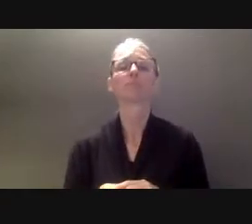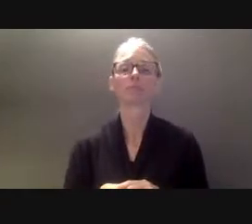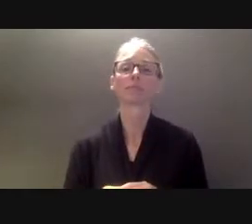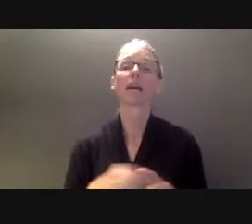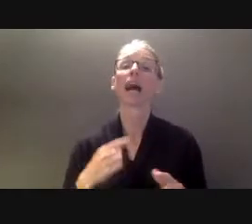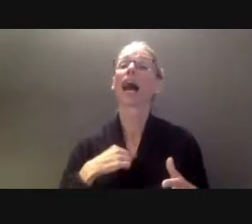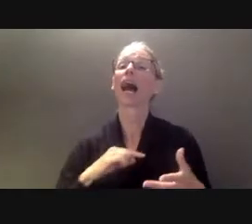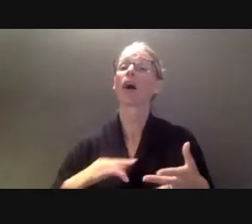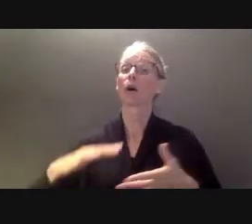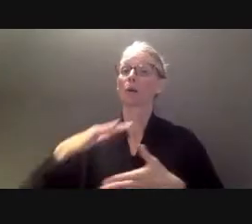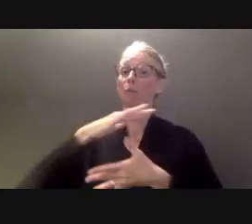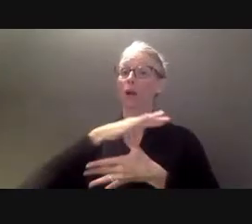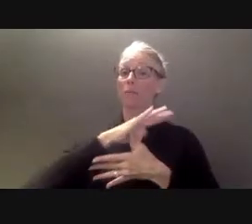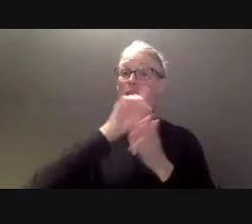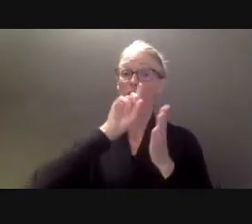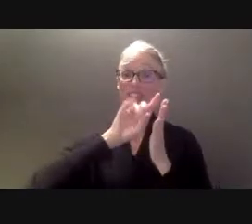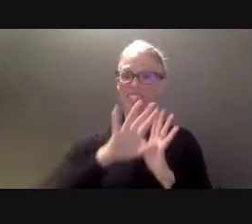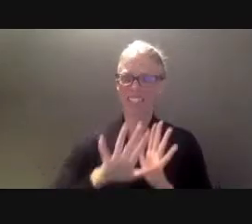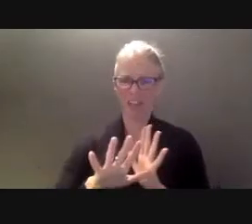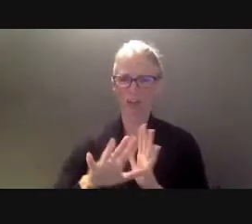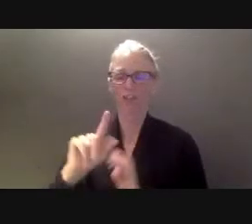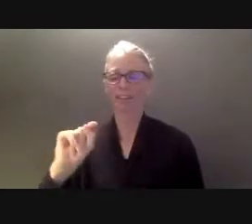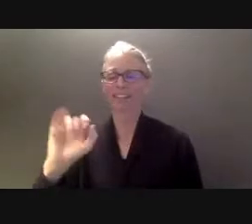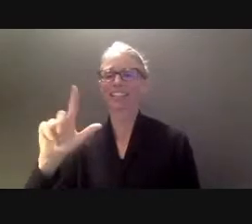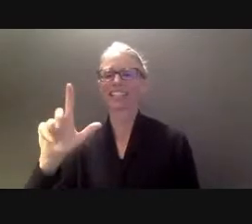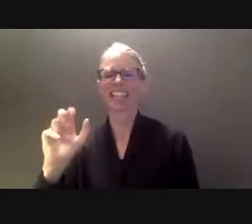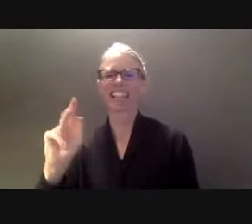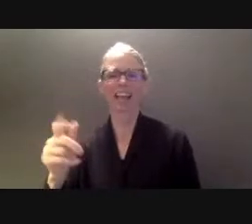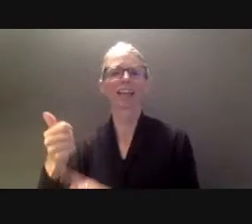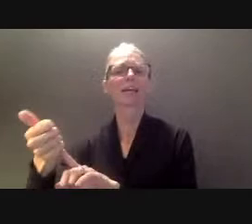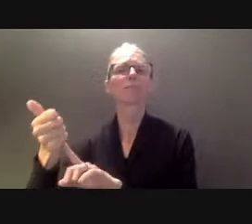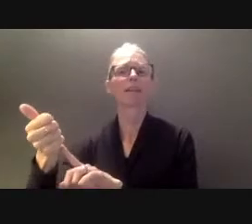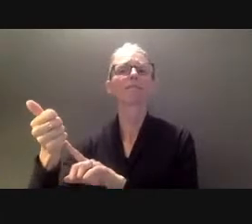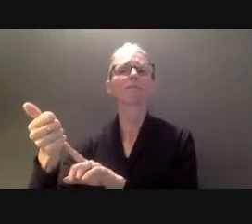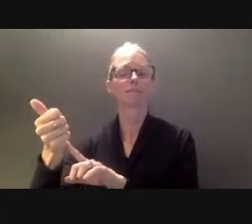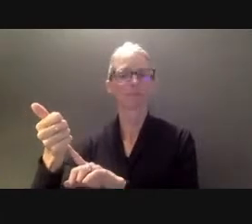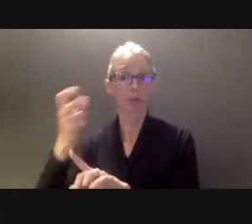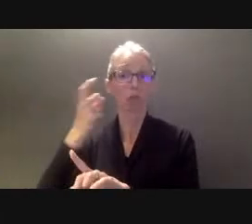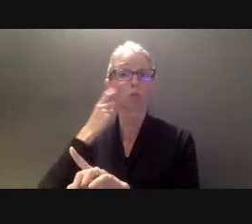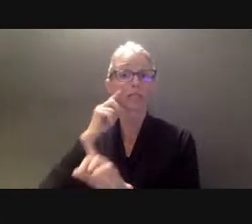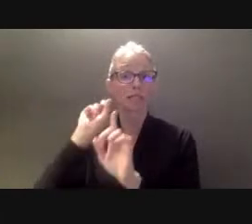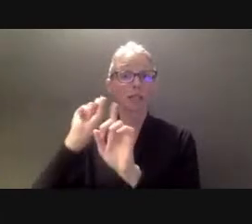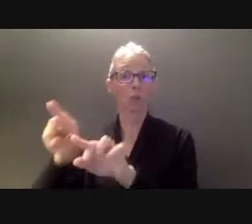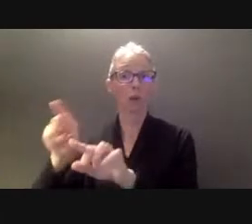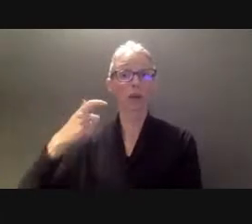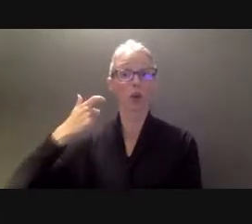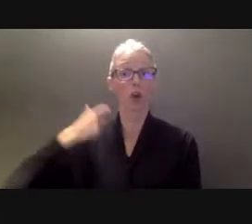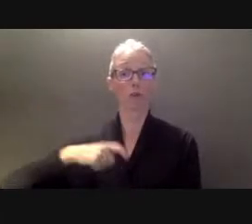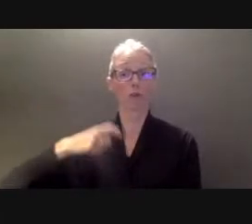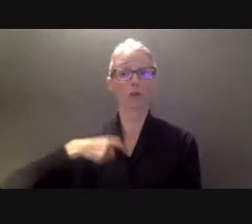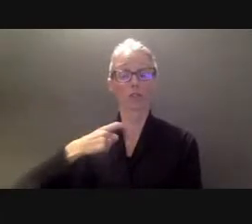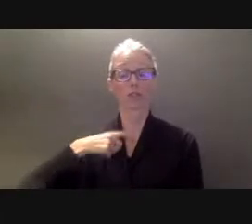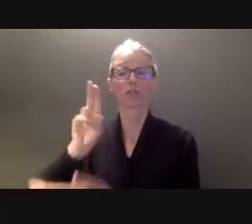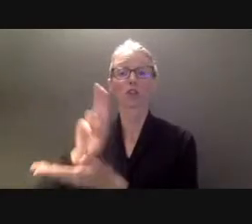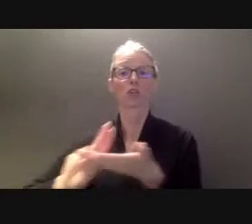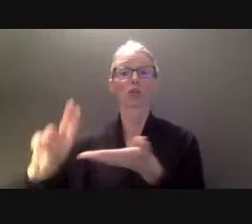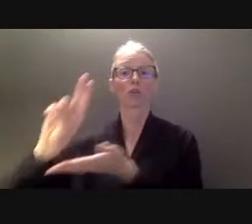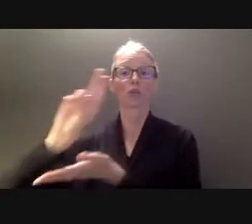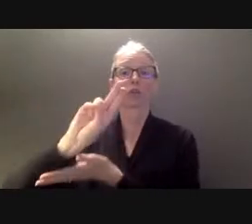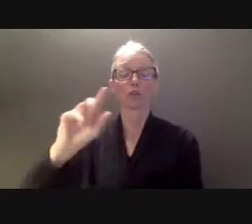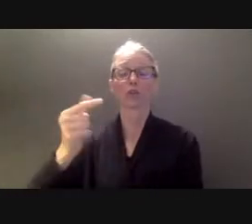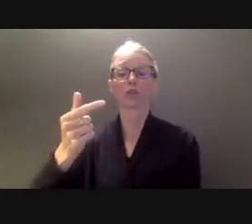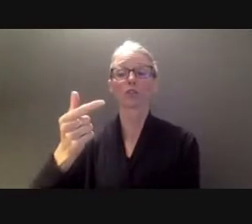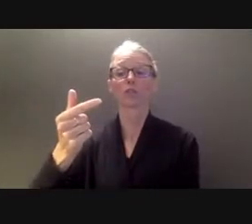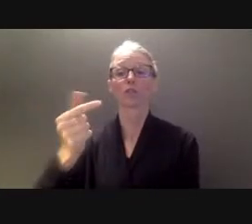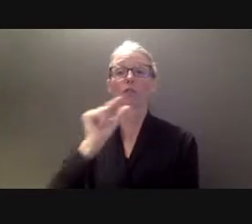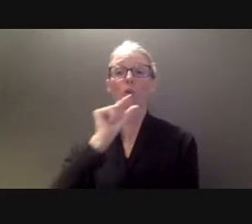investigator, Tilak, also made a presentation about our team's work at a conference out at the University of Guelph. So we